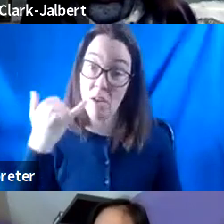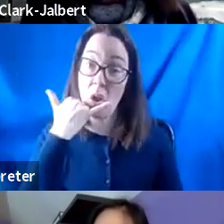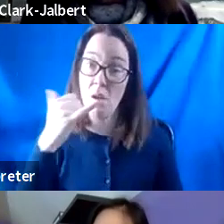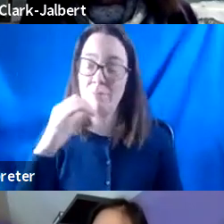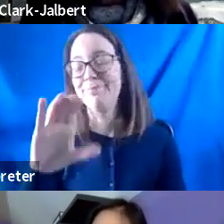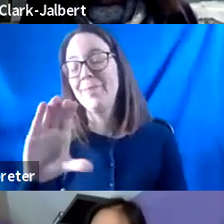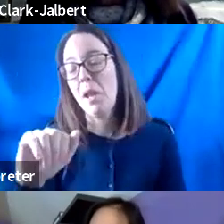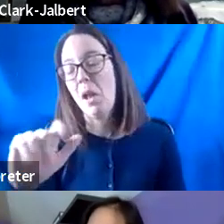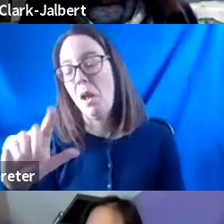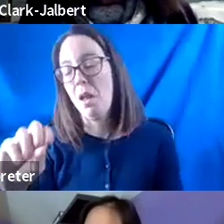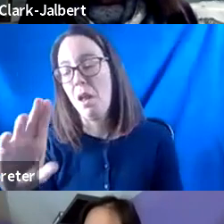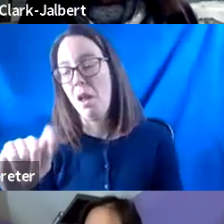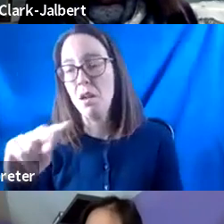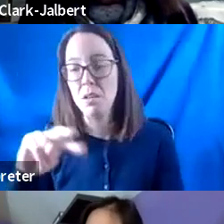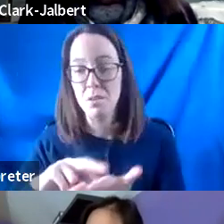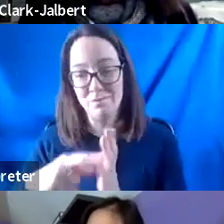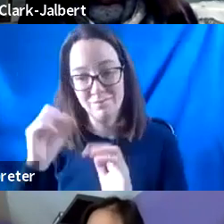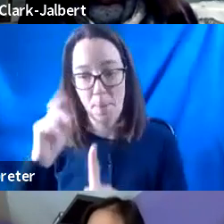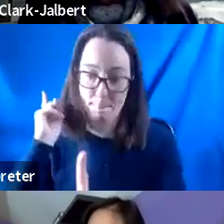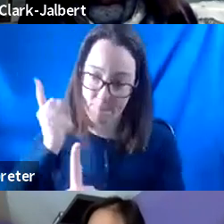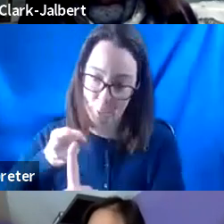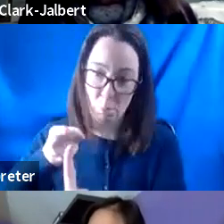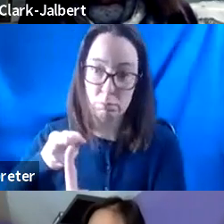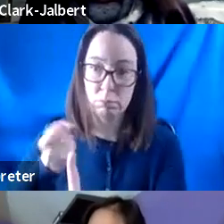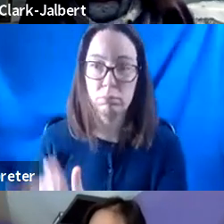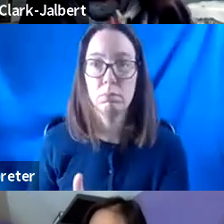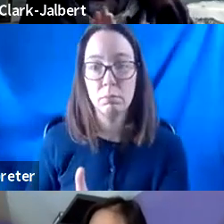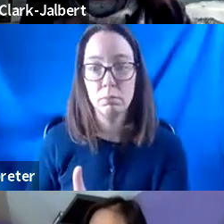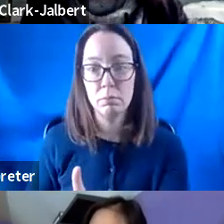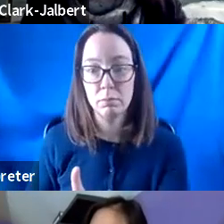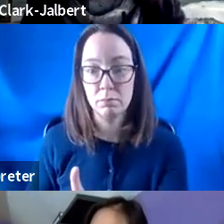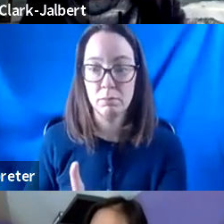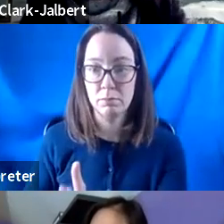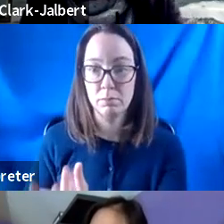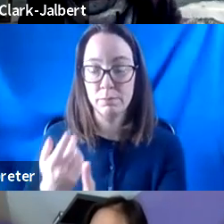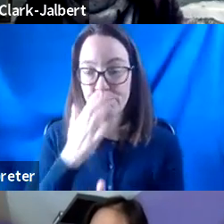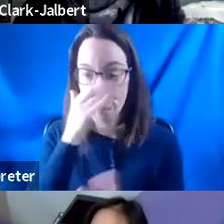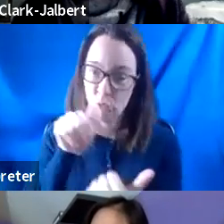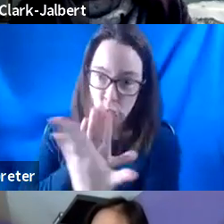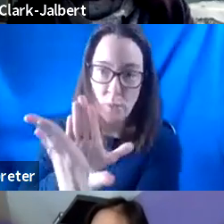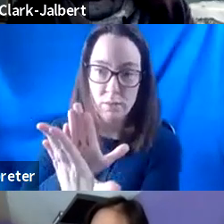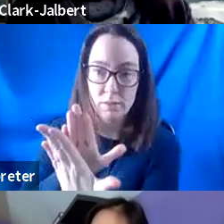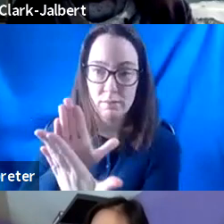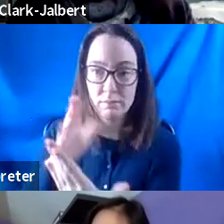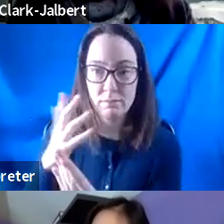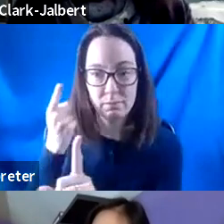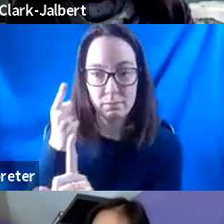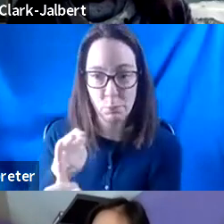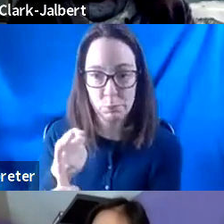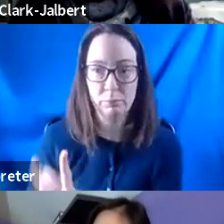point and address the person and address yourself at the end of the day, really, because you're actually giving voice